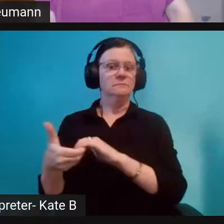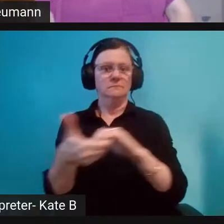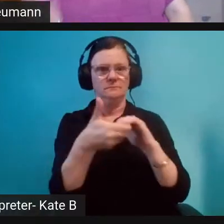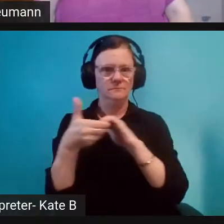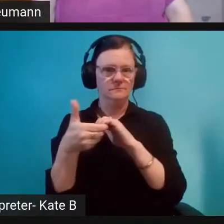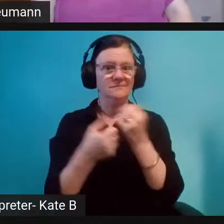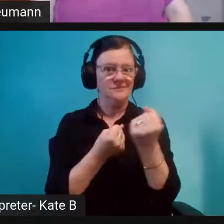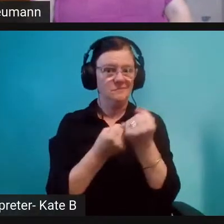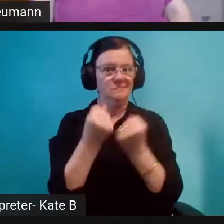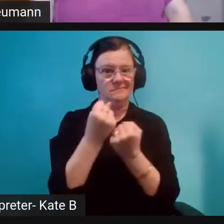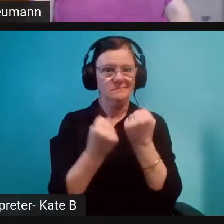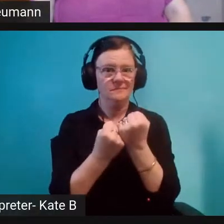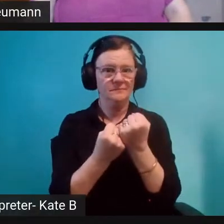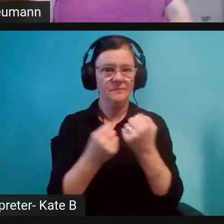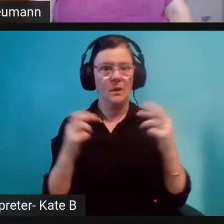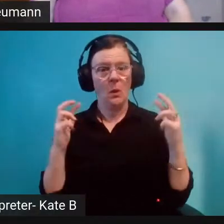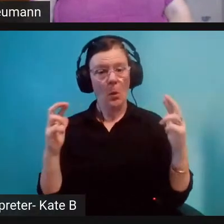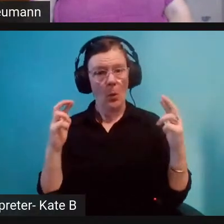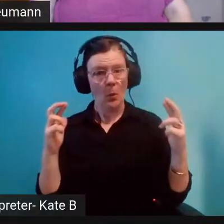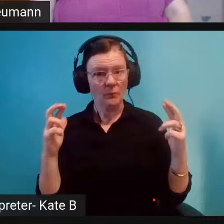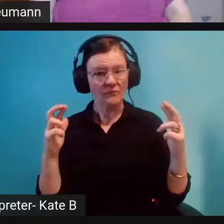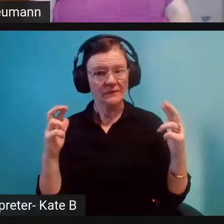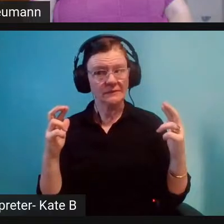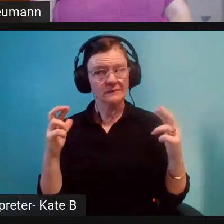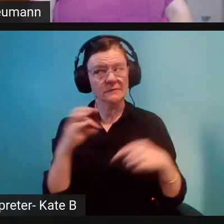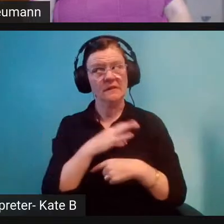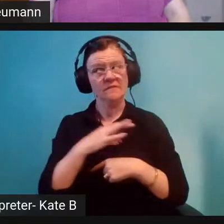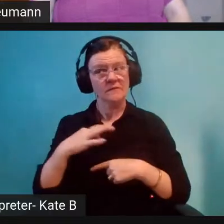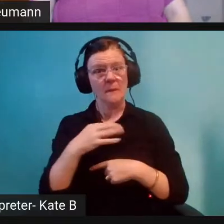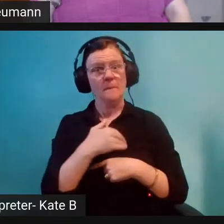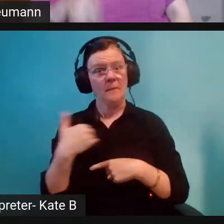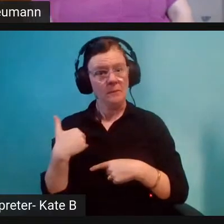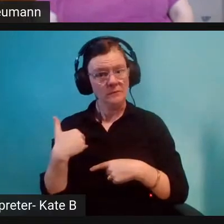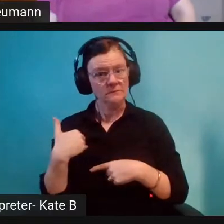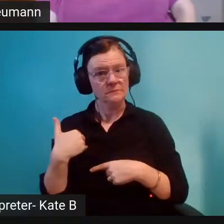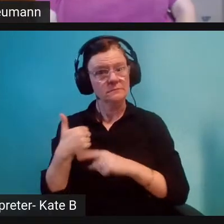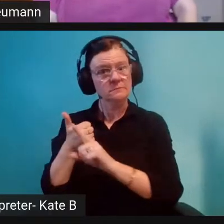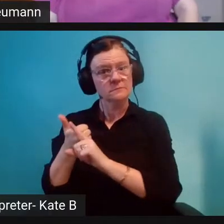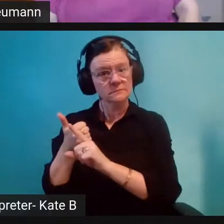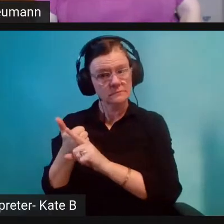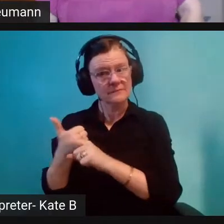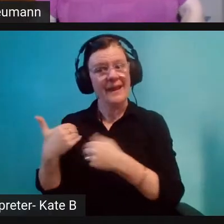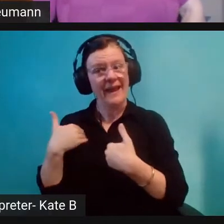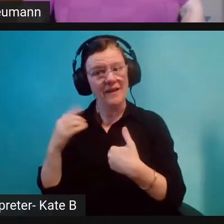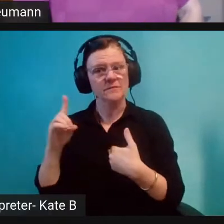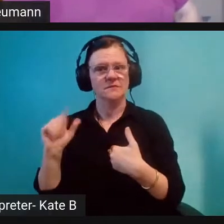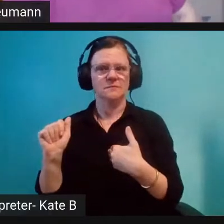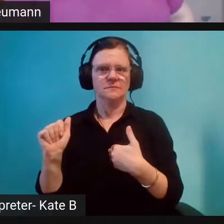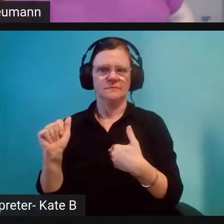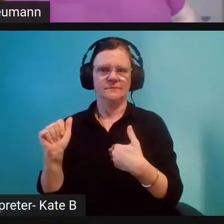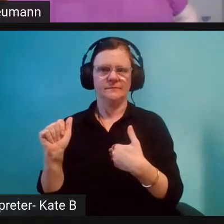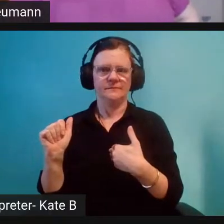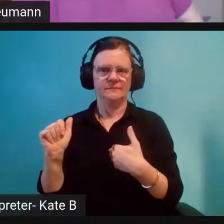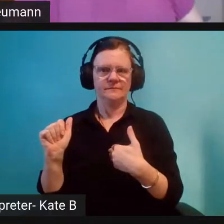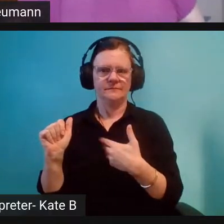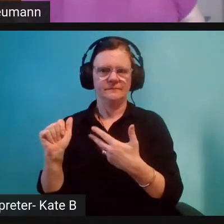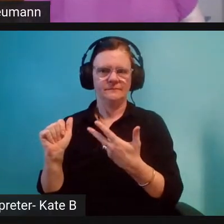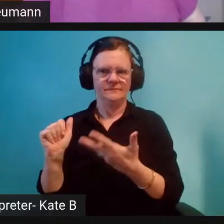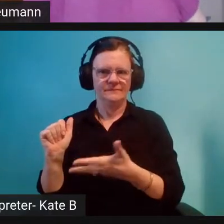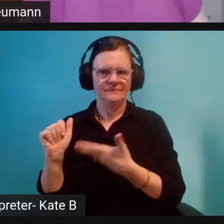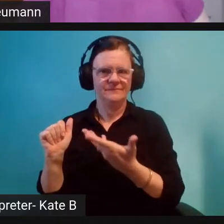and hopefully with faculty members who themselves have disabilities as a part of